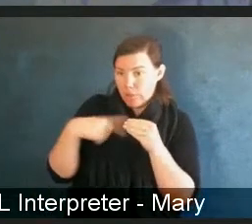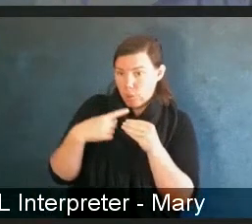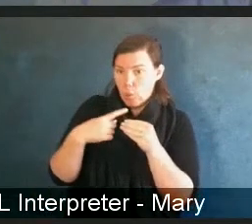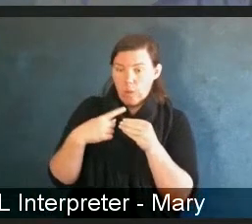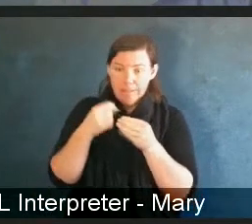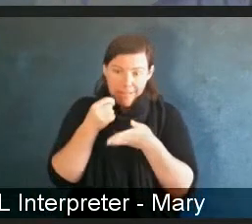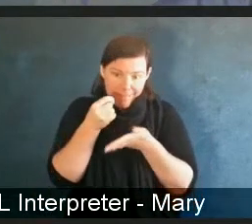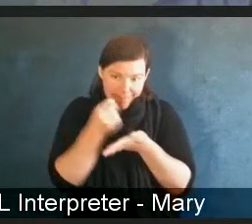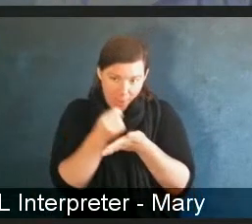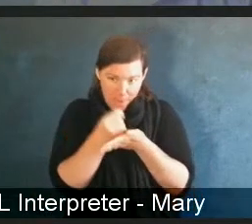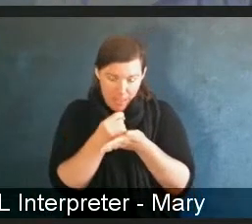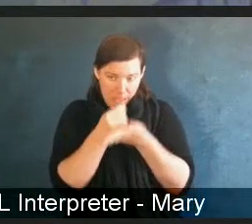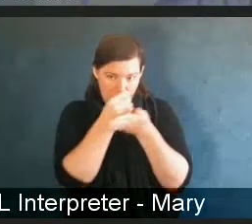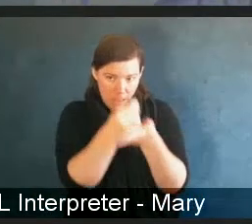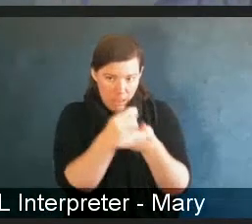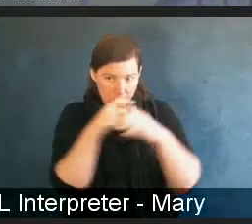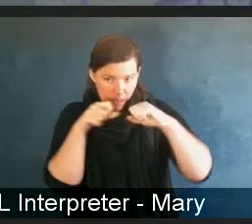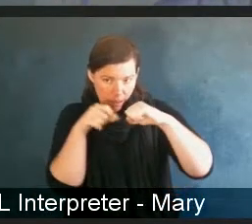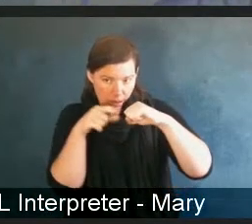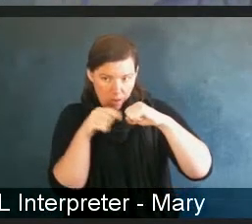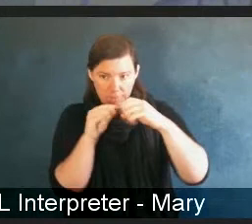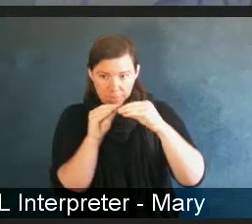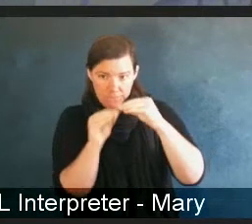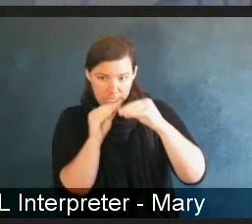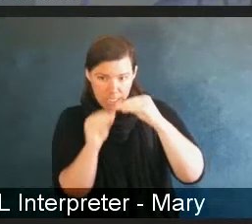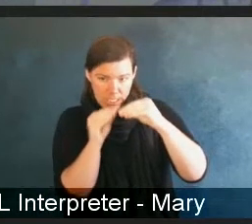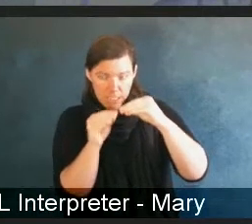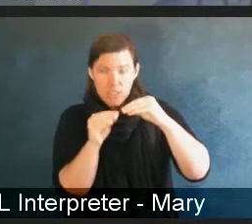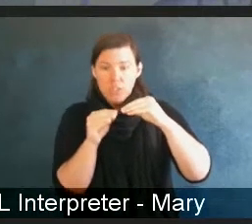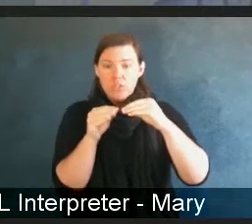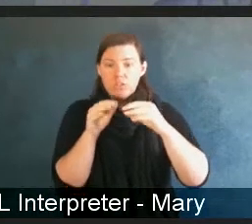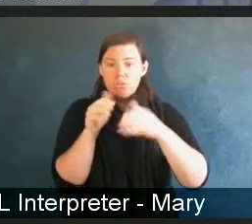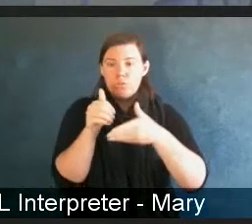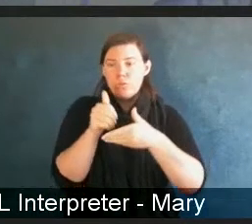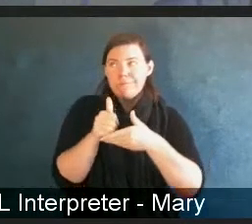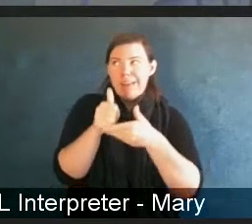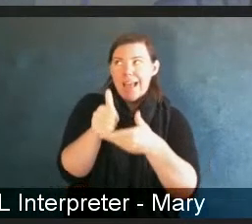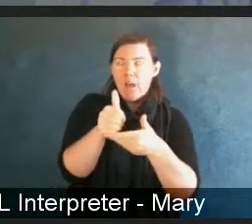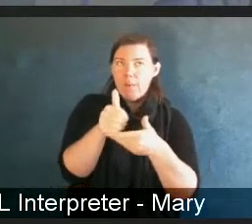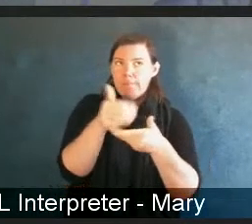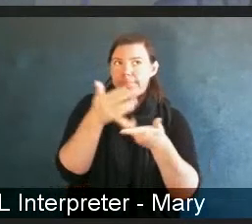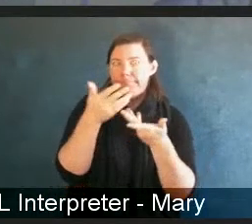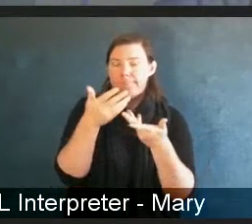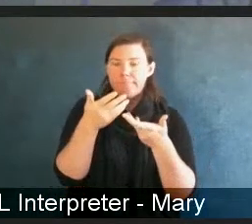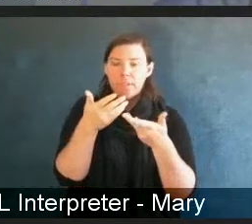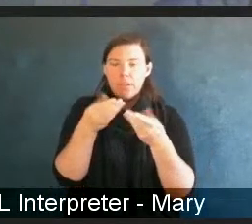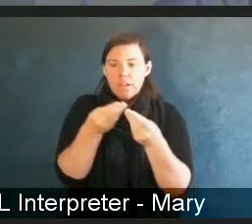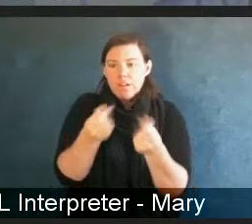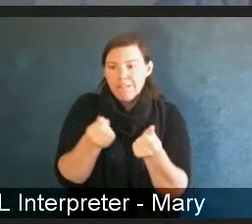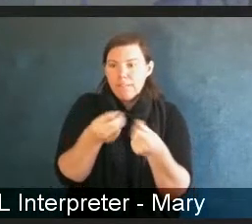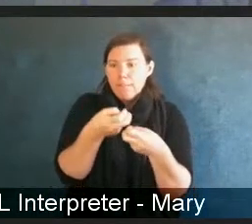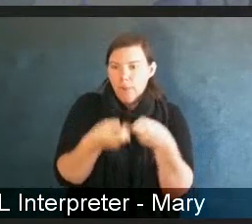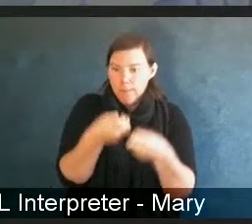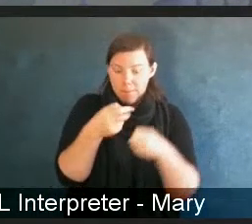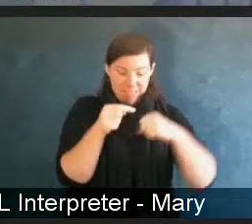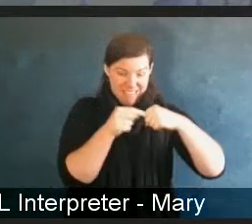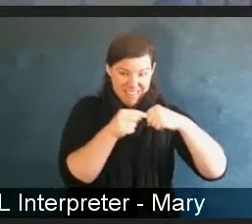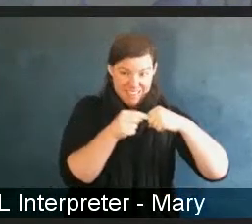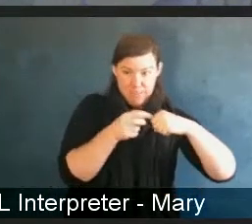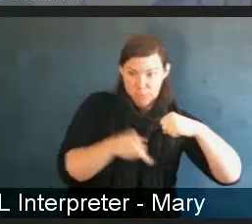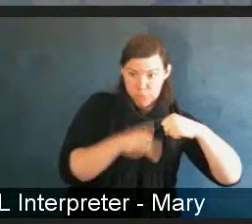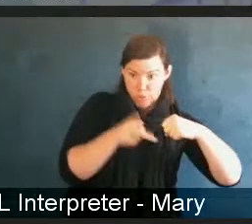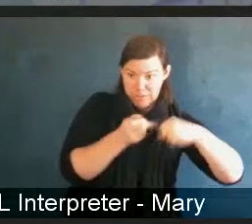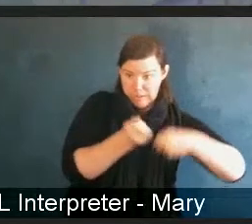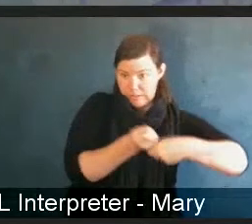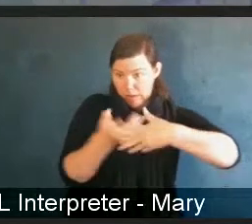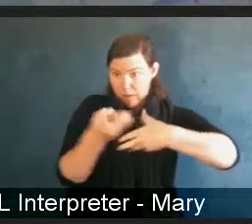of compensate for that problem with the protein, so it could be fixed in that way. That's fantastic. Thank you. So, Jim,